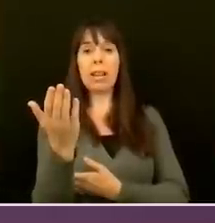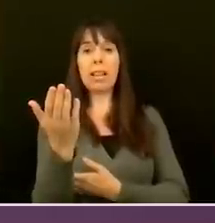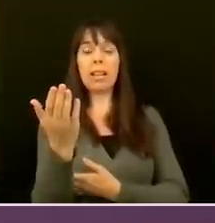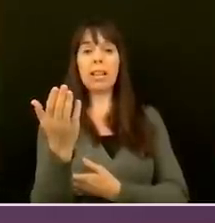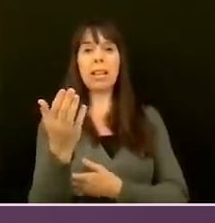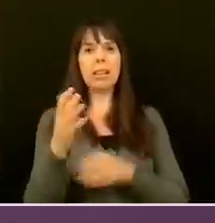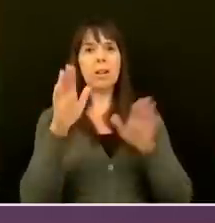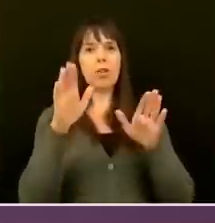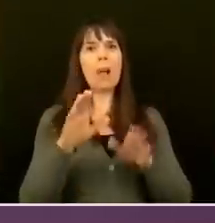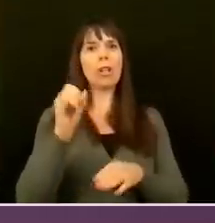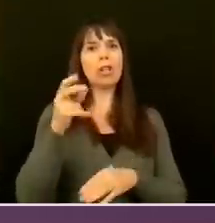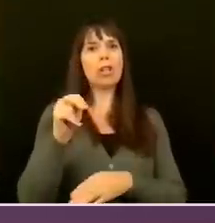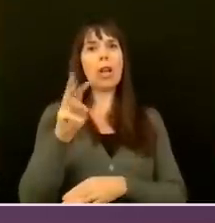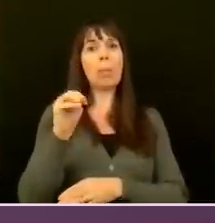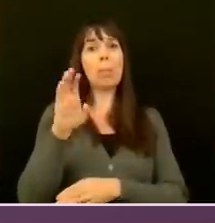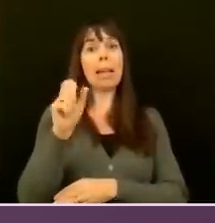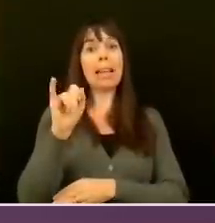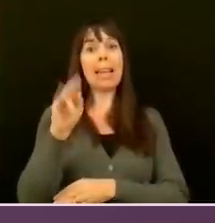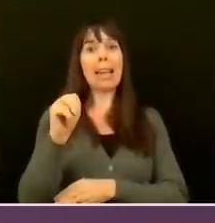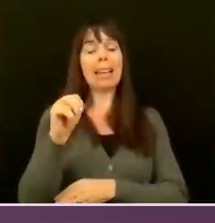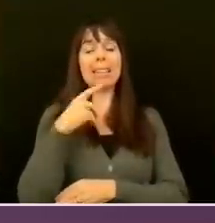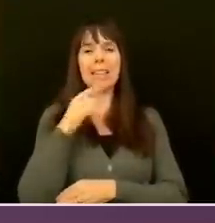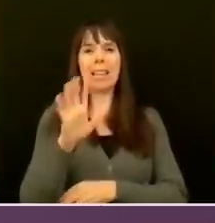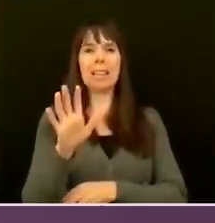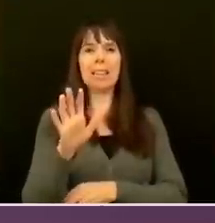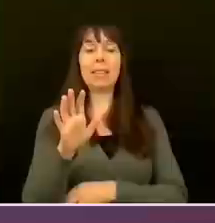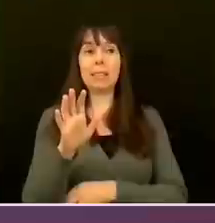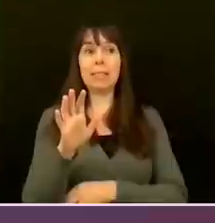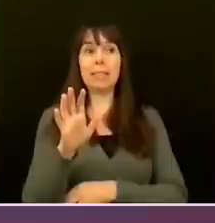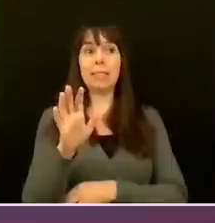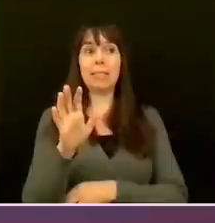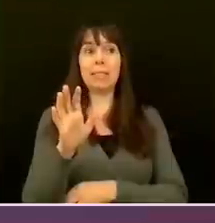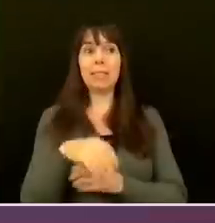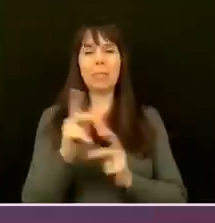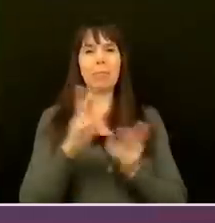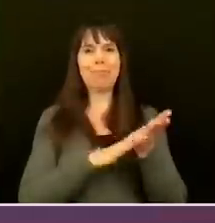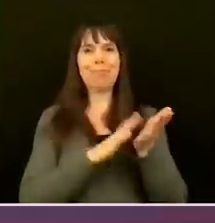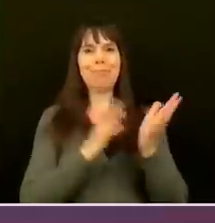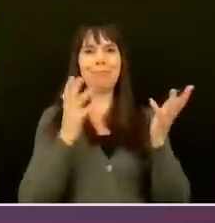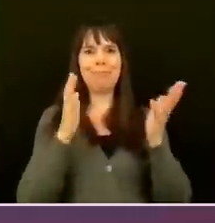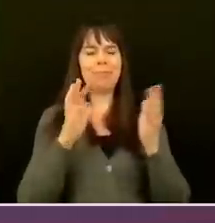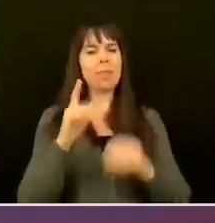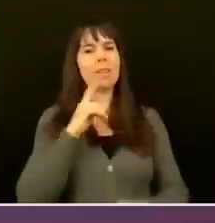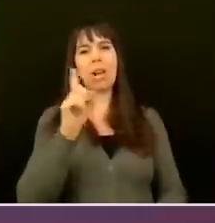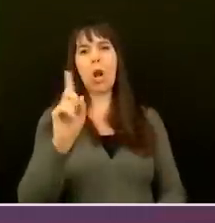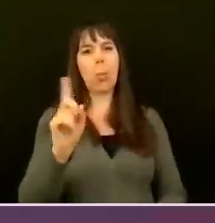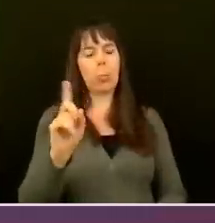great John McCain said, no, you don't. No, you don't.